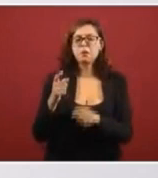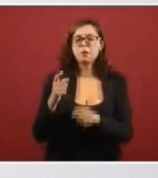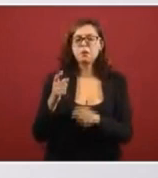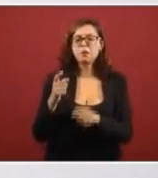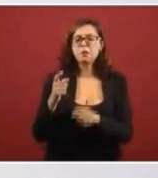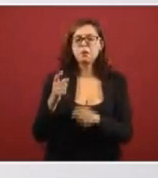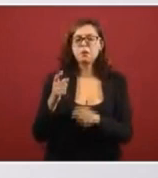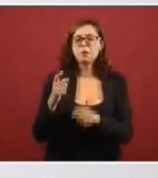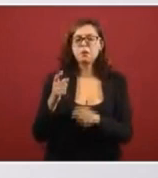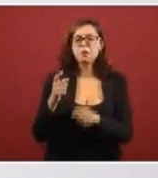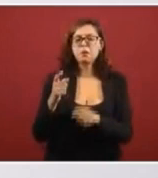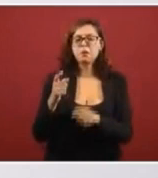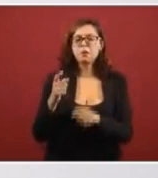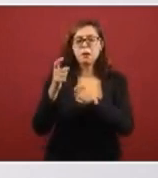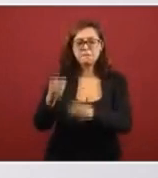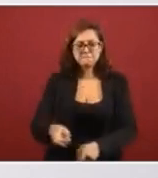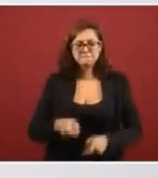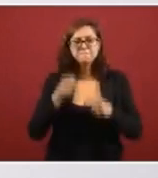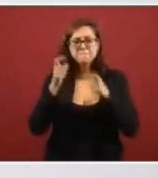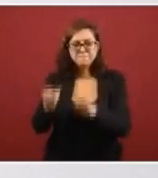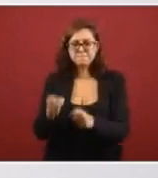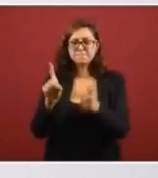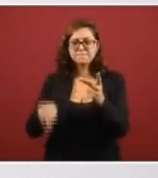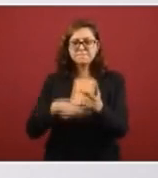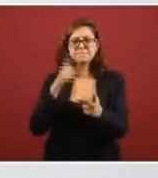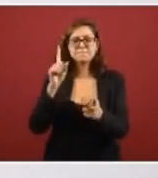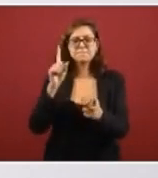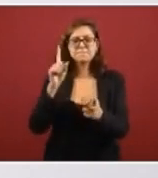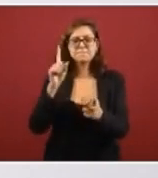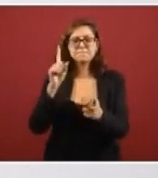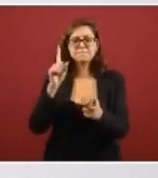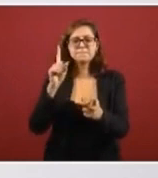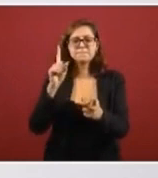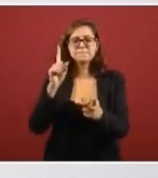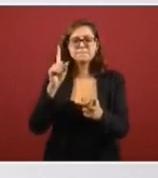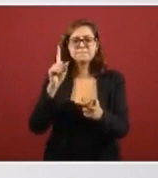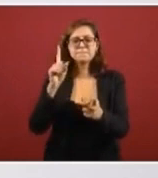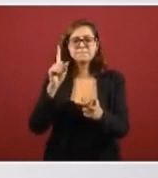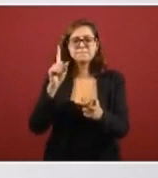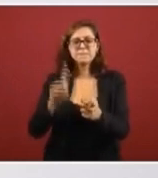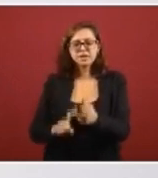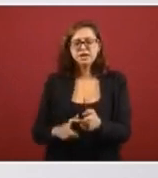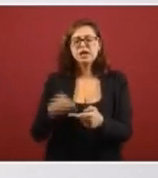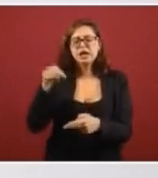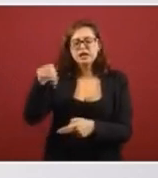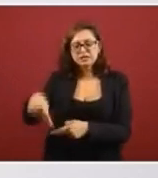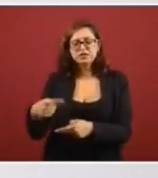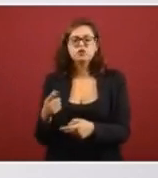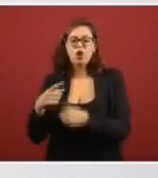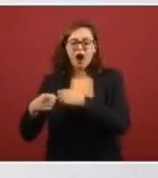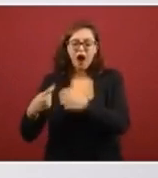fishing activities an aqua cultures